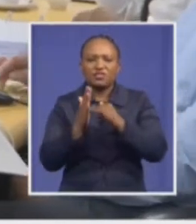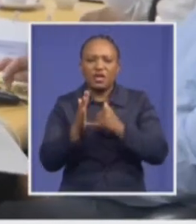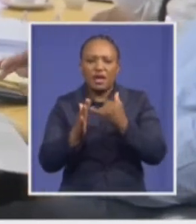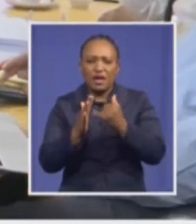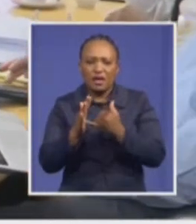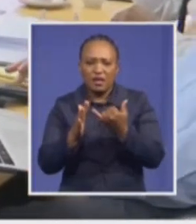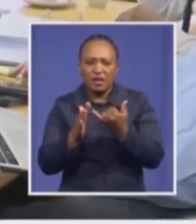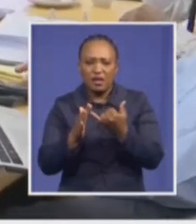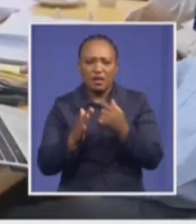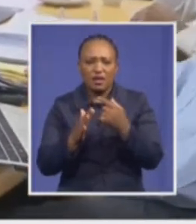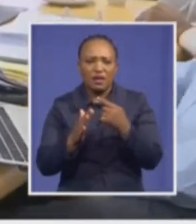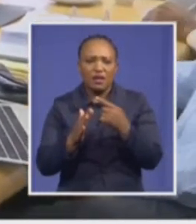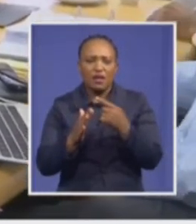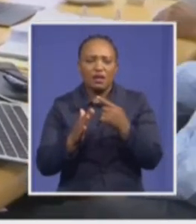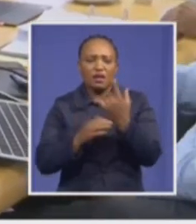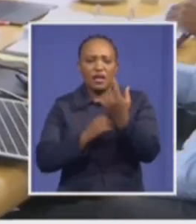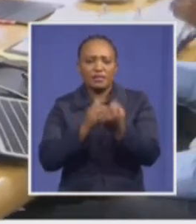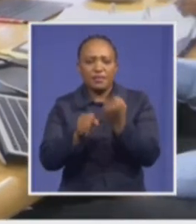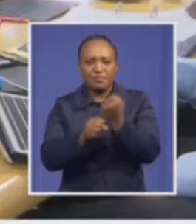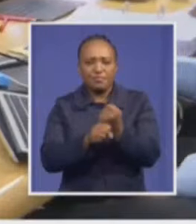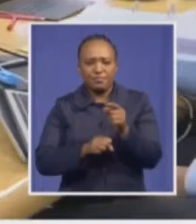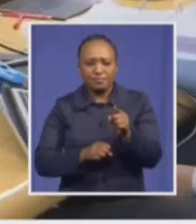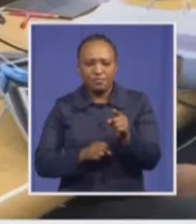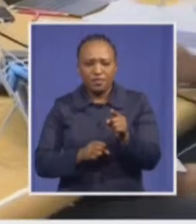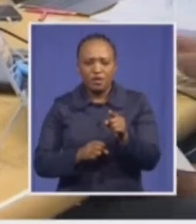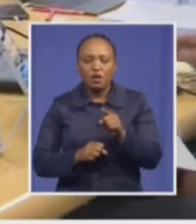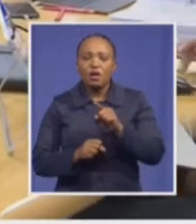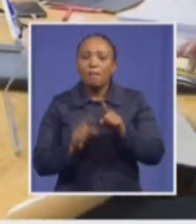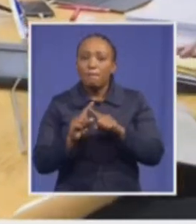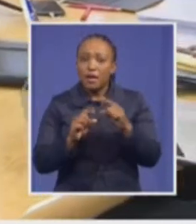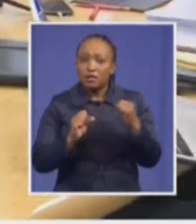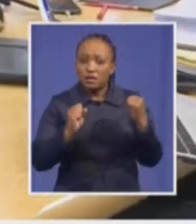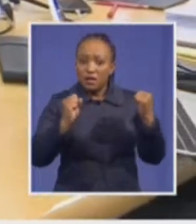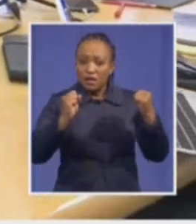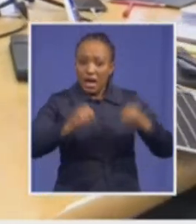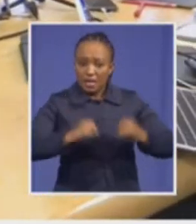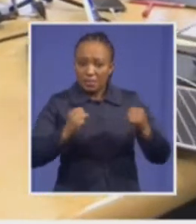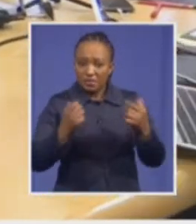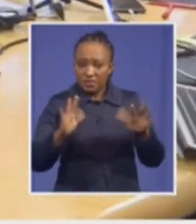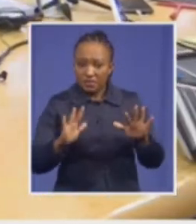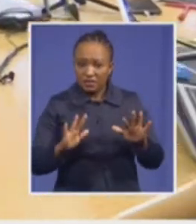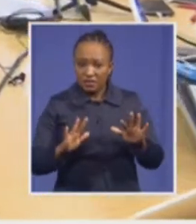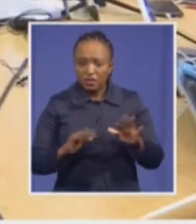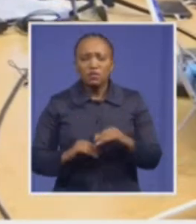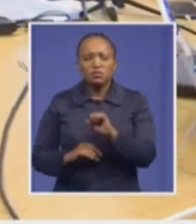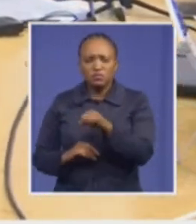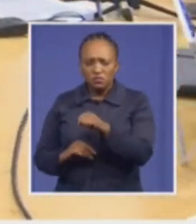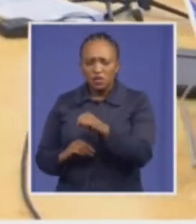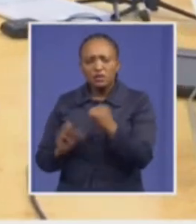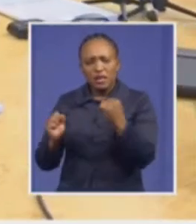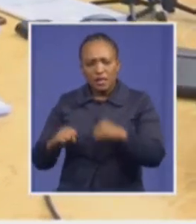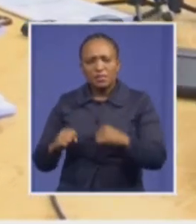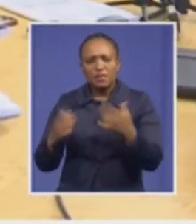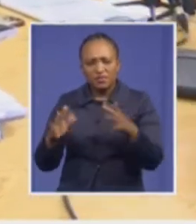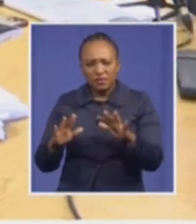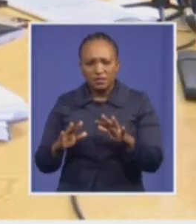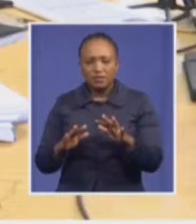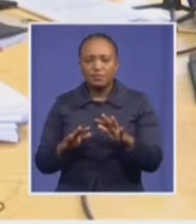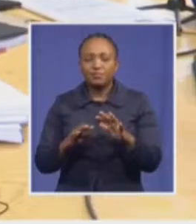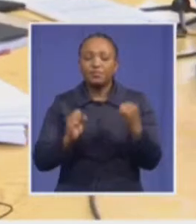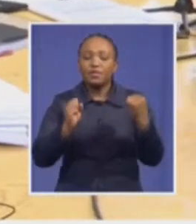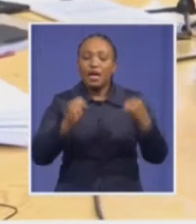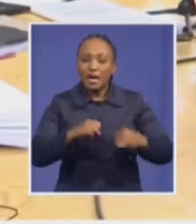Where But we you've reached agreement on it. Yes, we've reached it. Yes. But part of that agreement, Yeah. which is